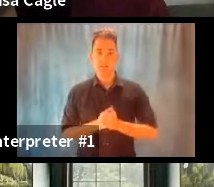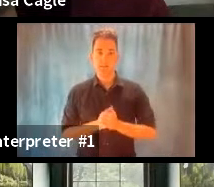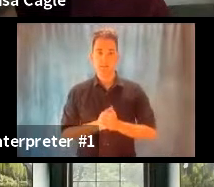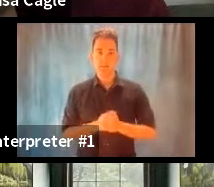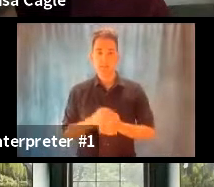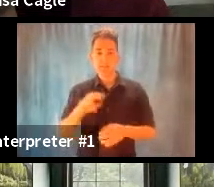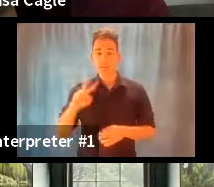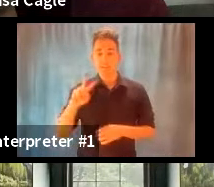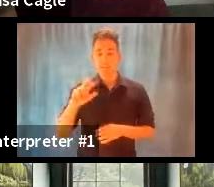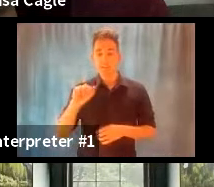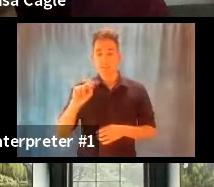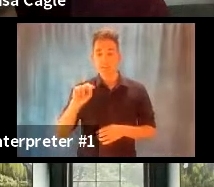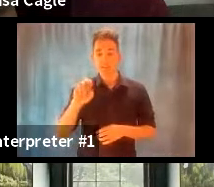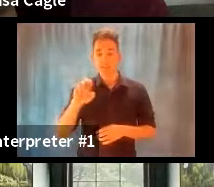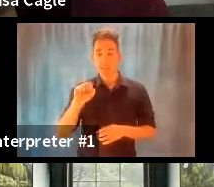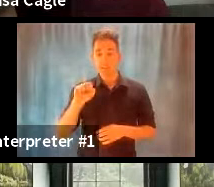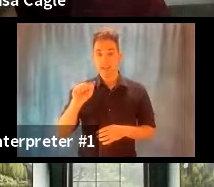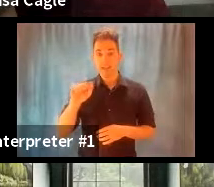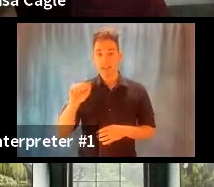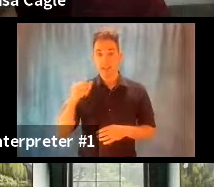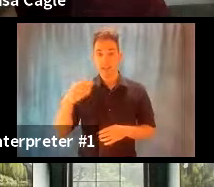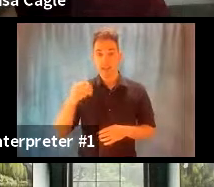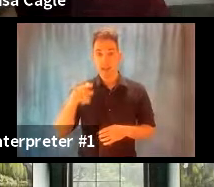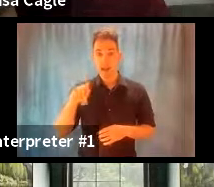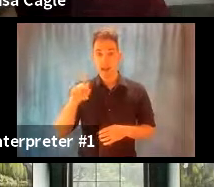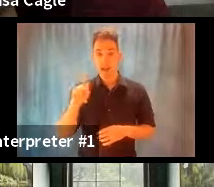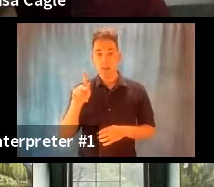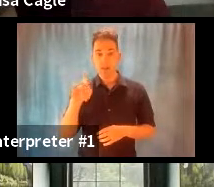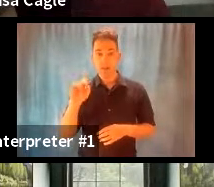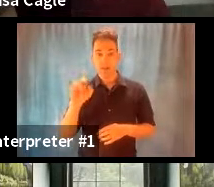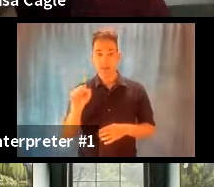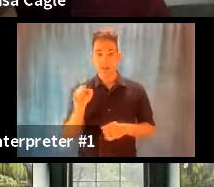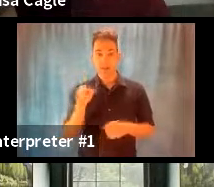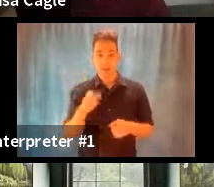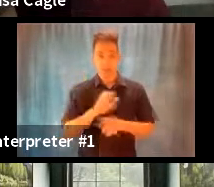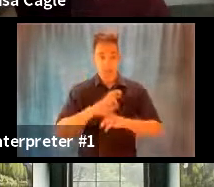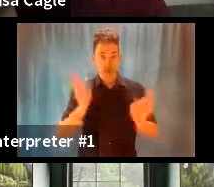Vanessa Hopkins, if you're ready.